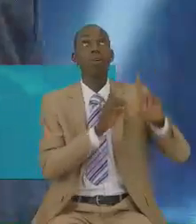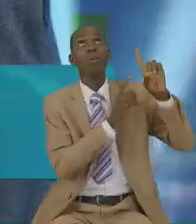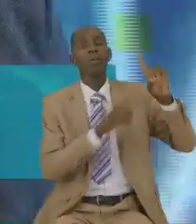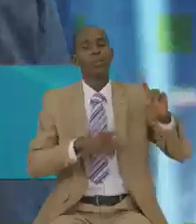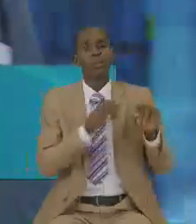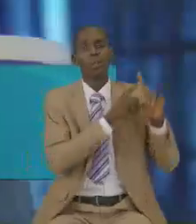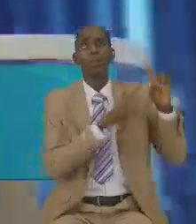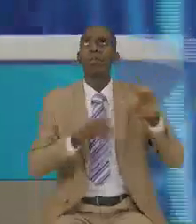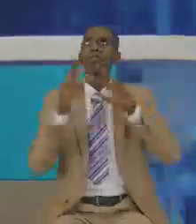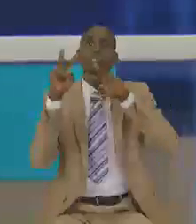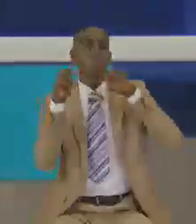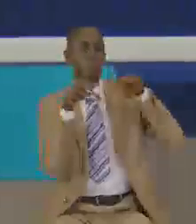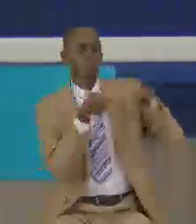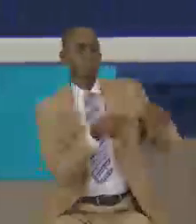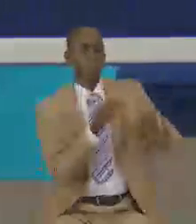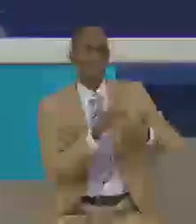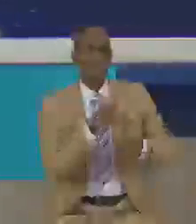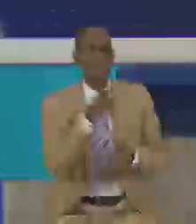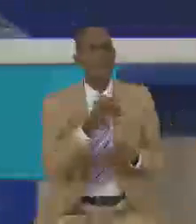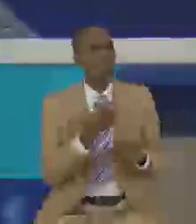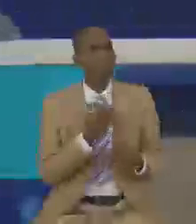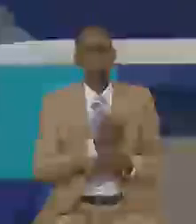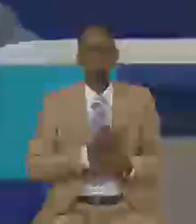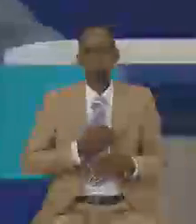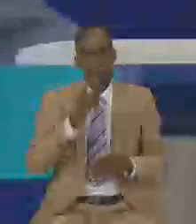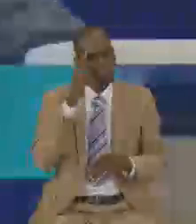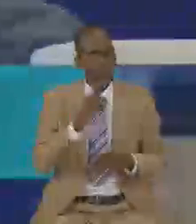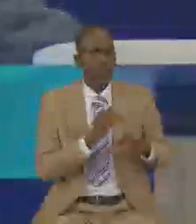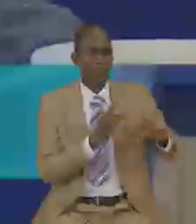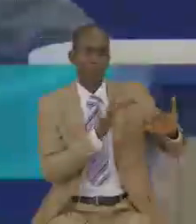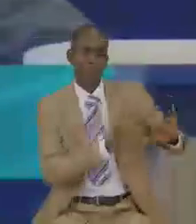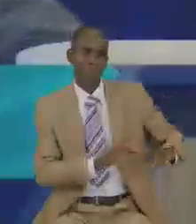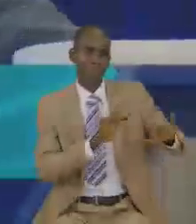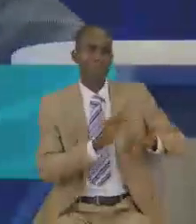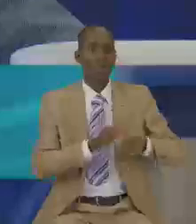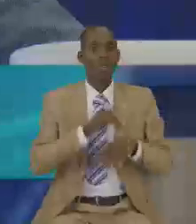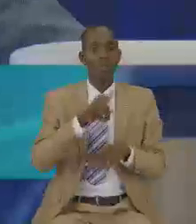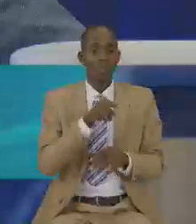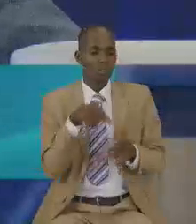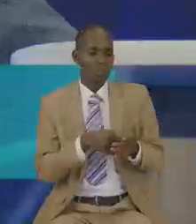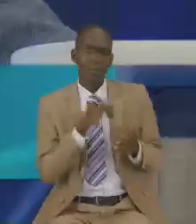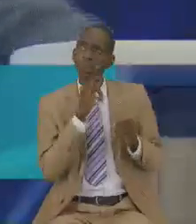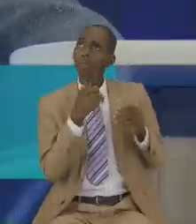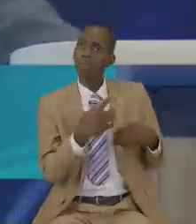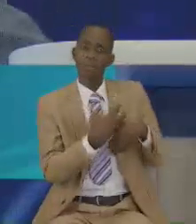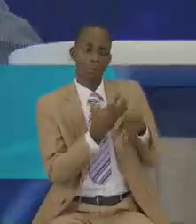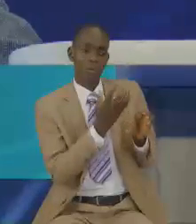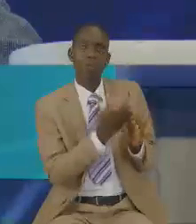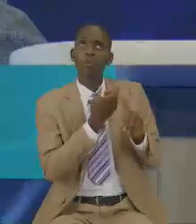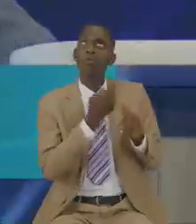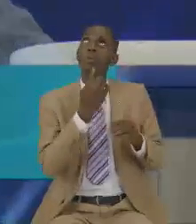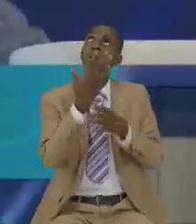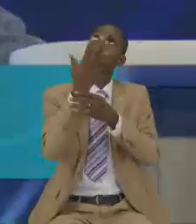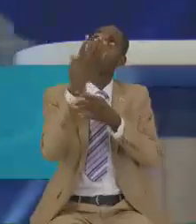looks at you and he pities your condition. This is a creature from the hands of